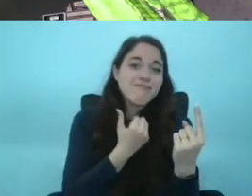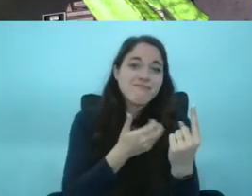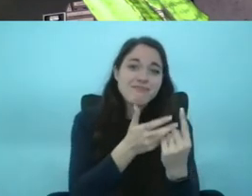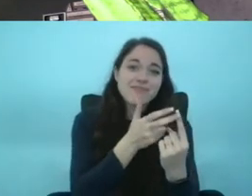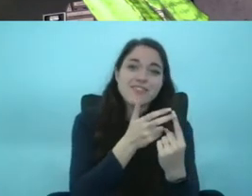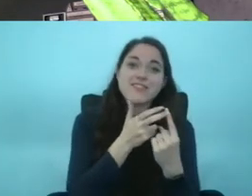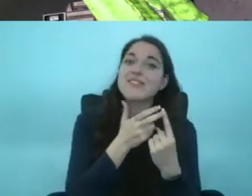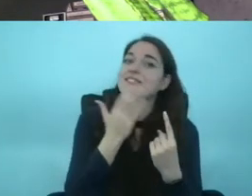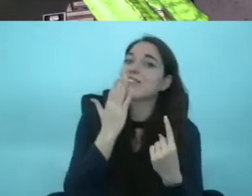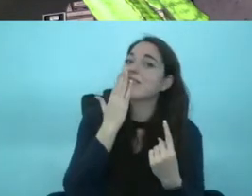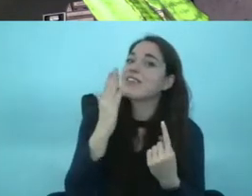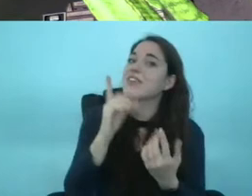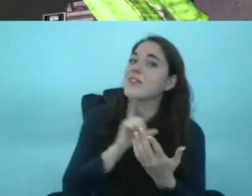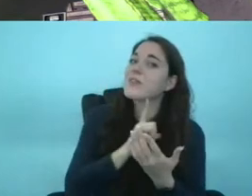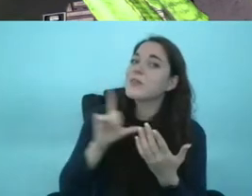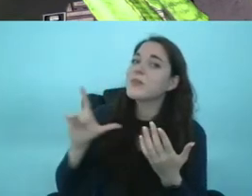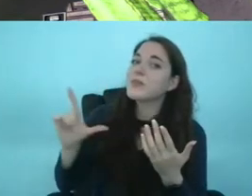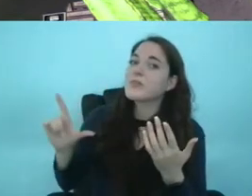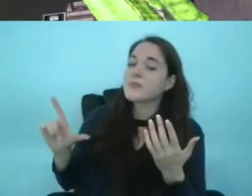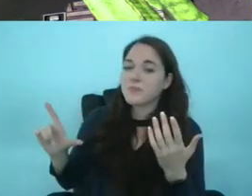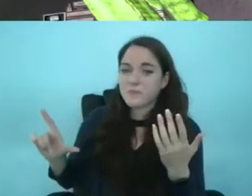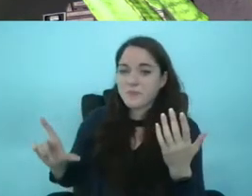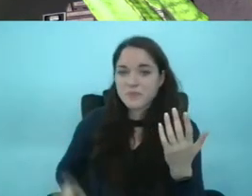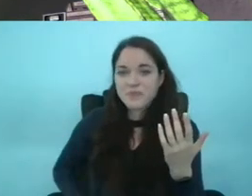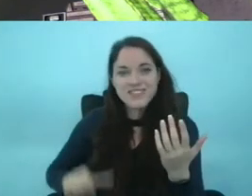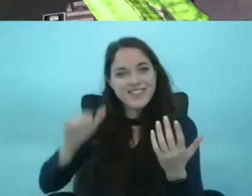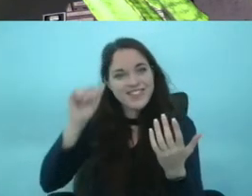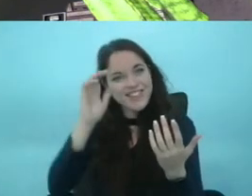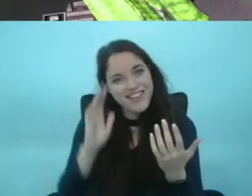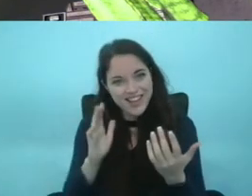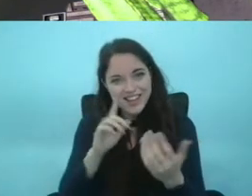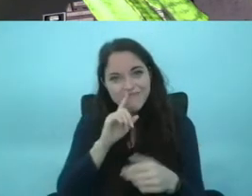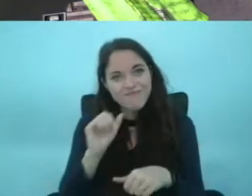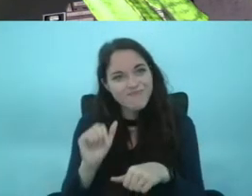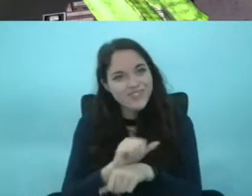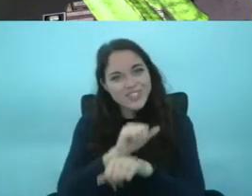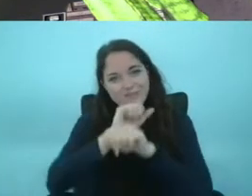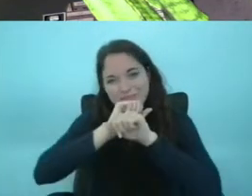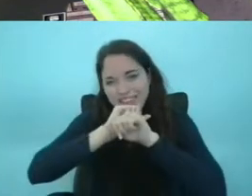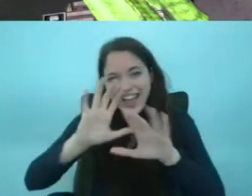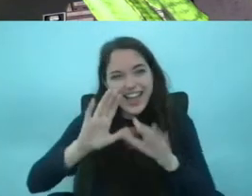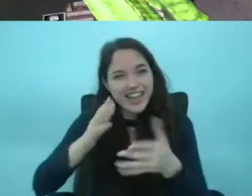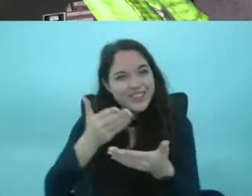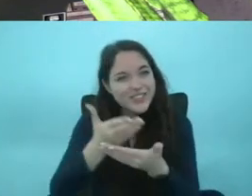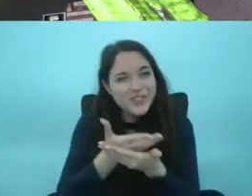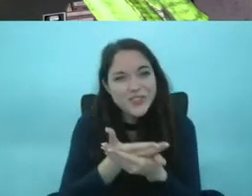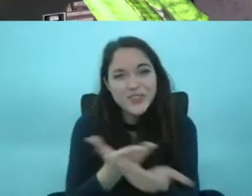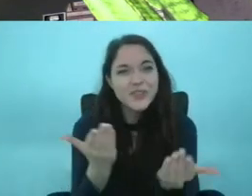the Lord. God's been doubly good to you.